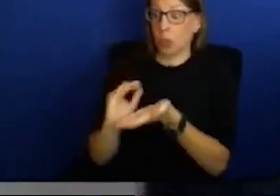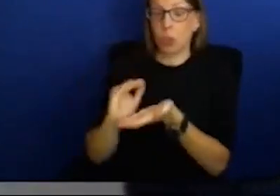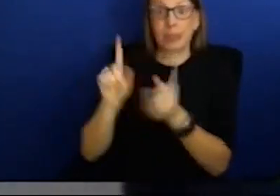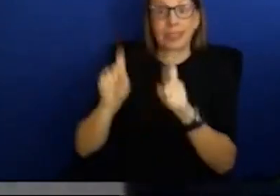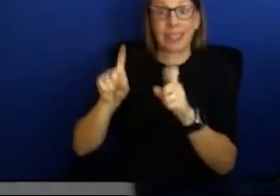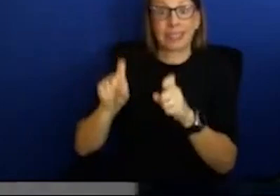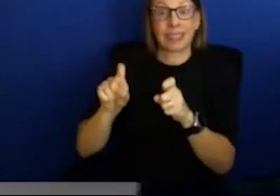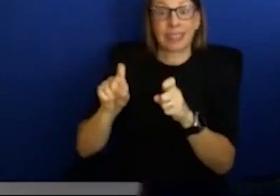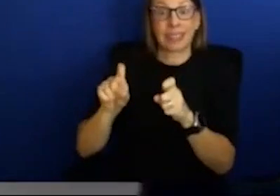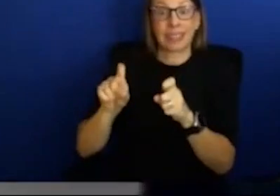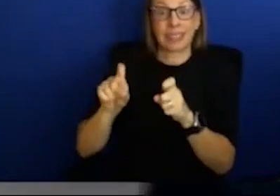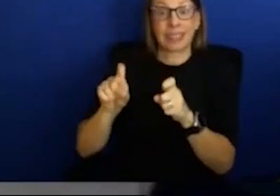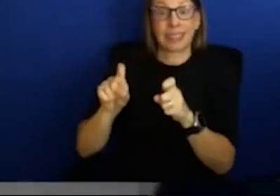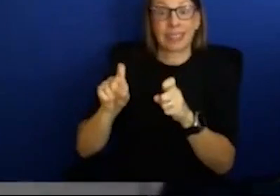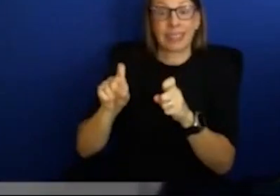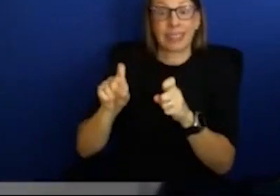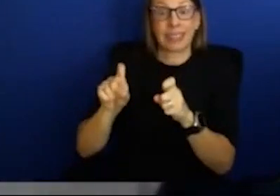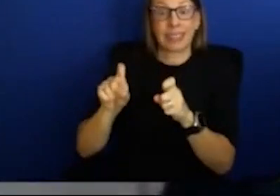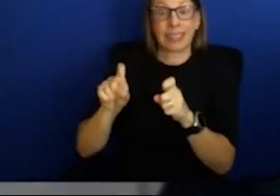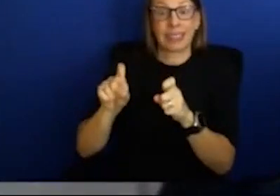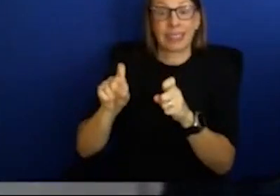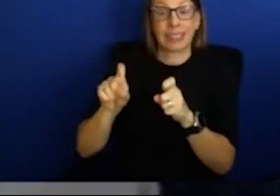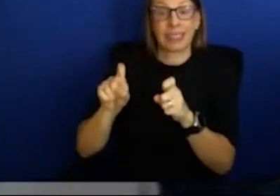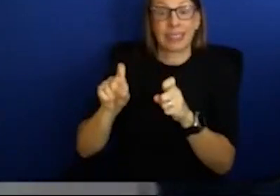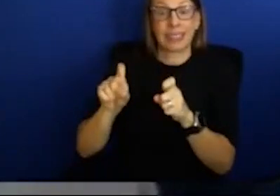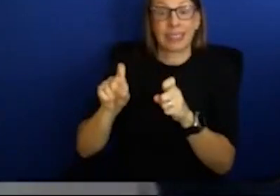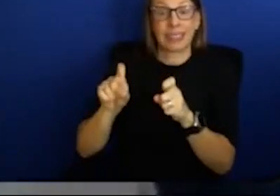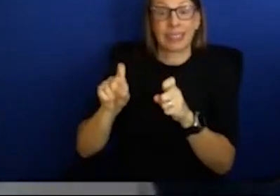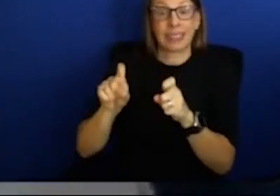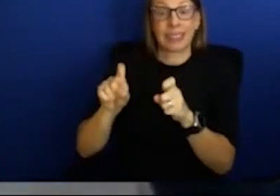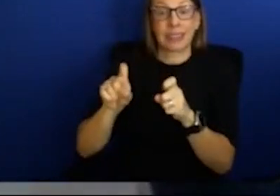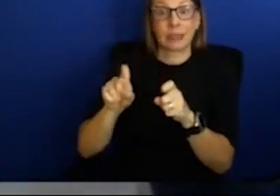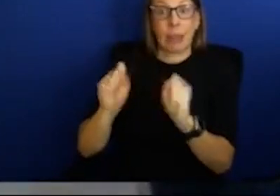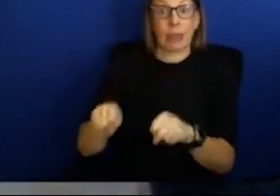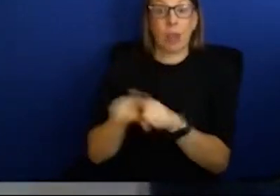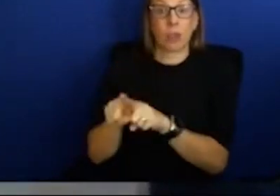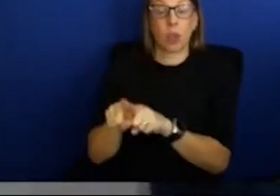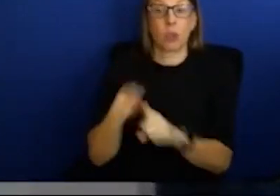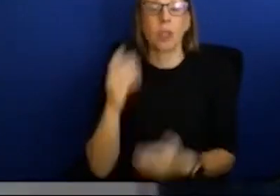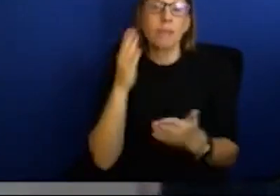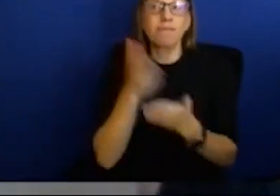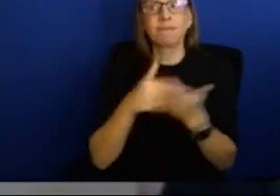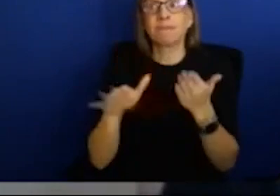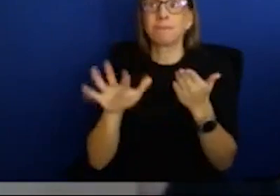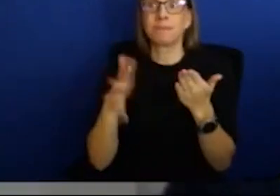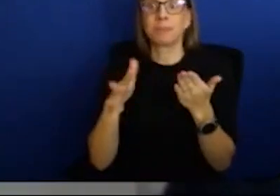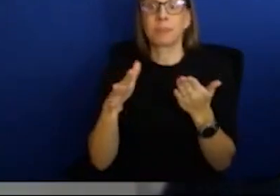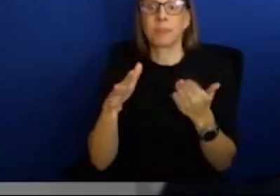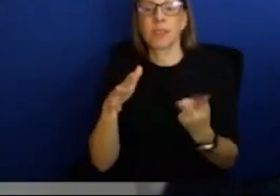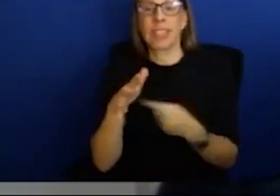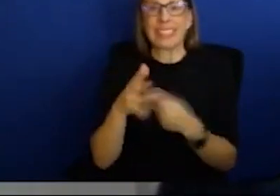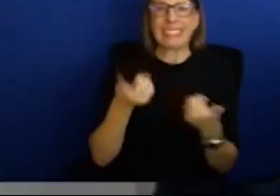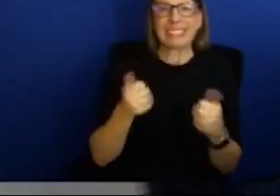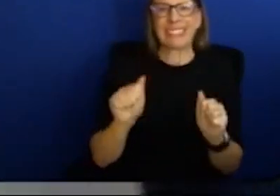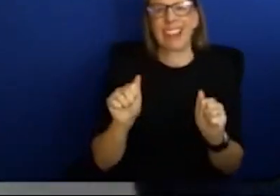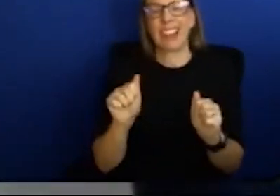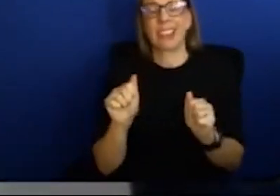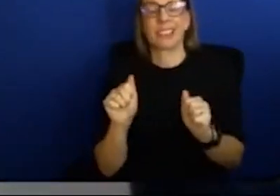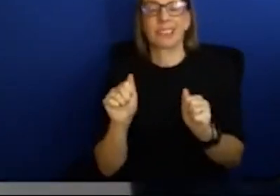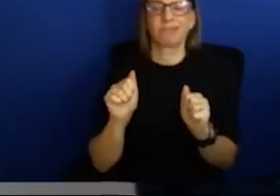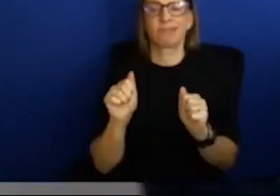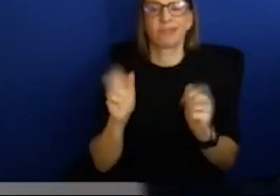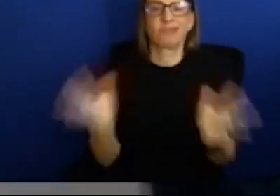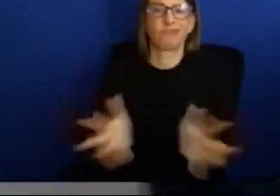and you also have, sort of these, lukewarm efforts at trying to vaccinate your population, it's sort of a recipe